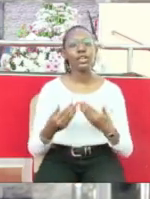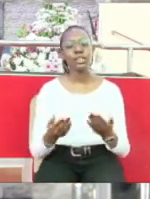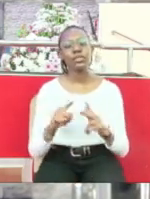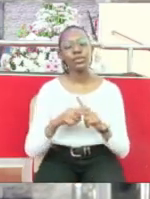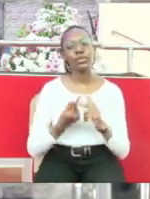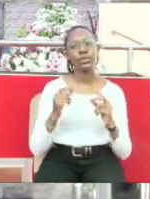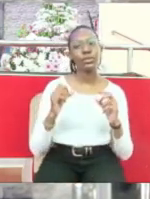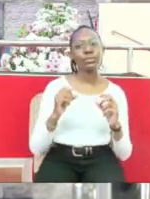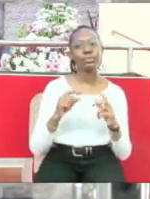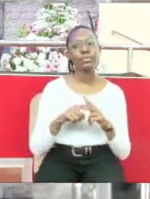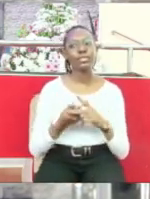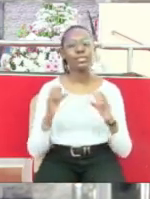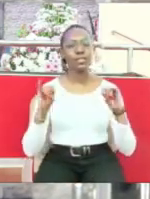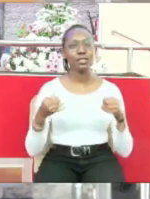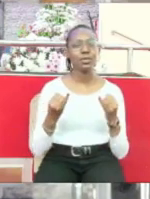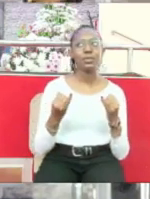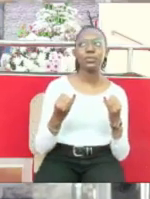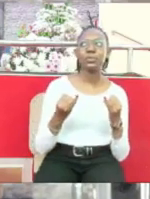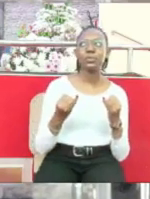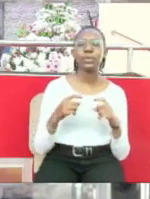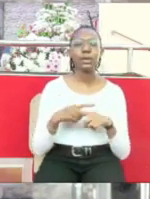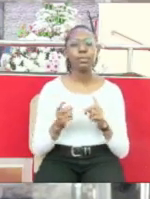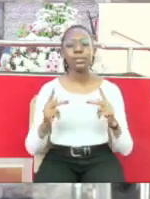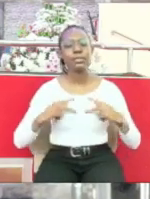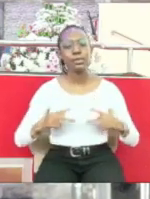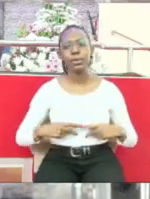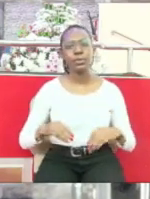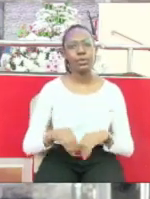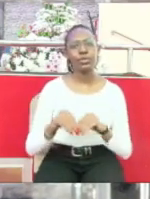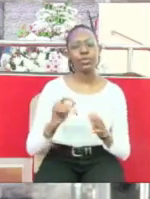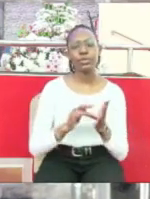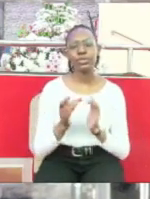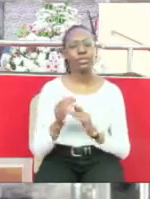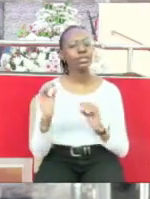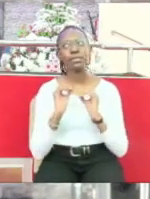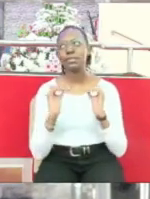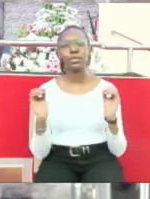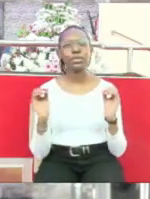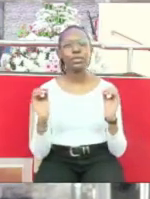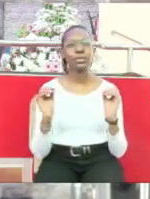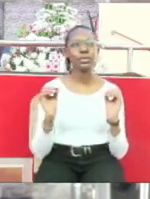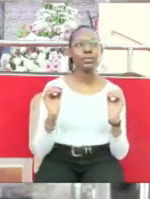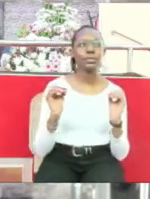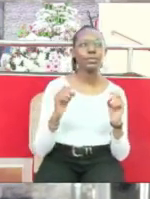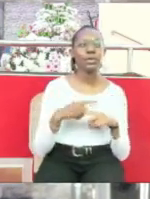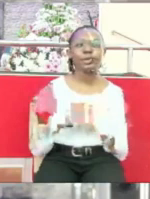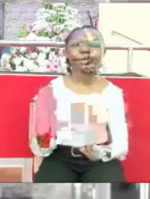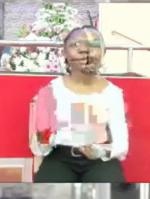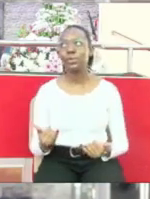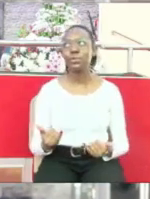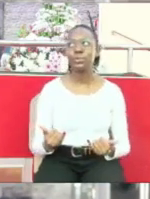Paradise forevermore. Paradiso. But they didn't. Lakini hawakukubali. But right now, kama ilivyo, all of them, what, are